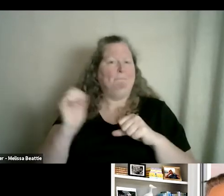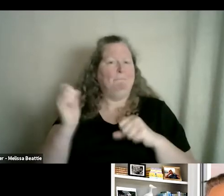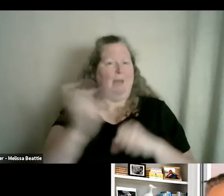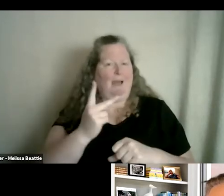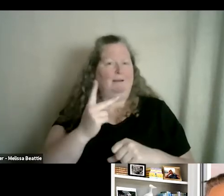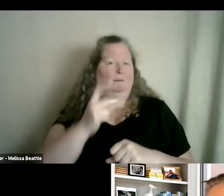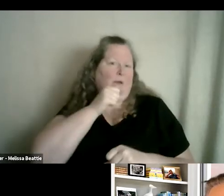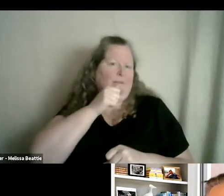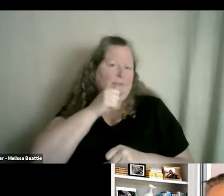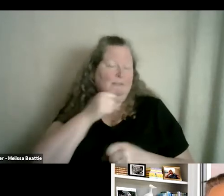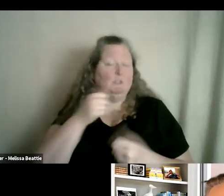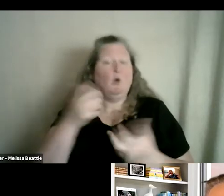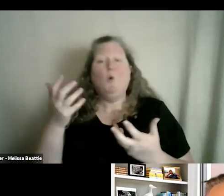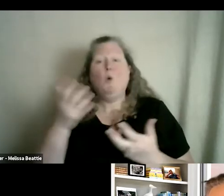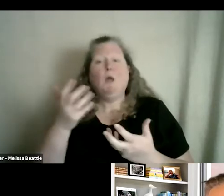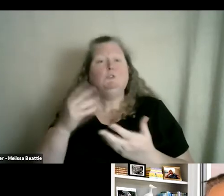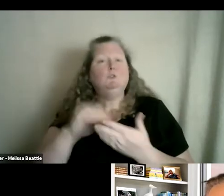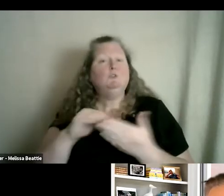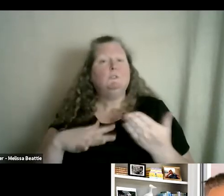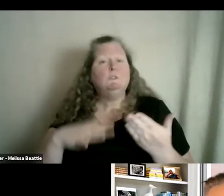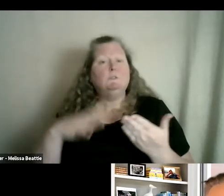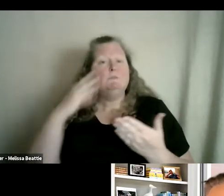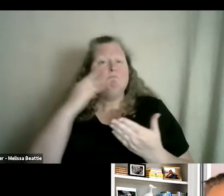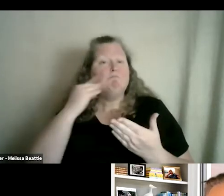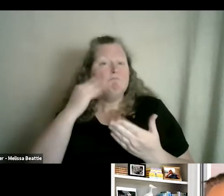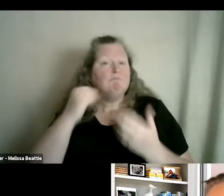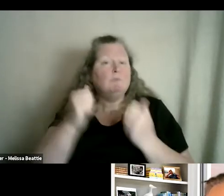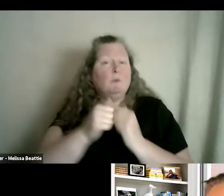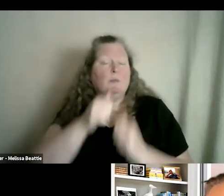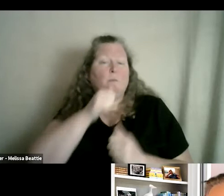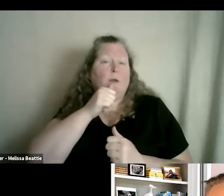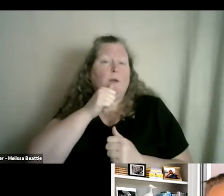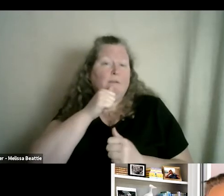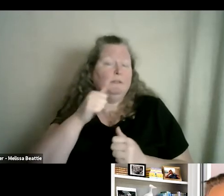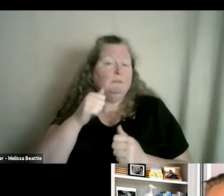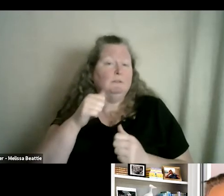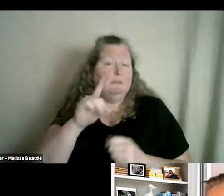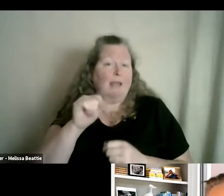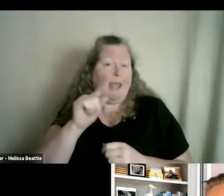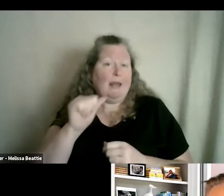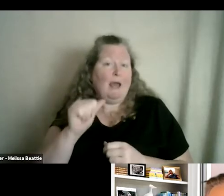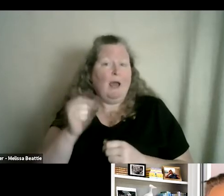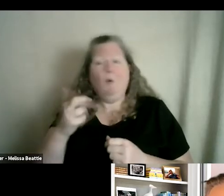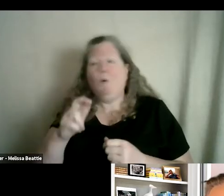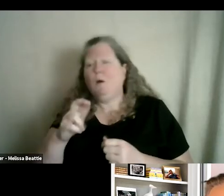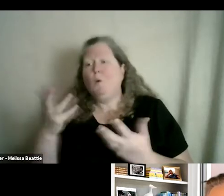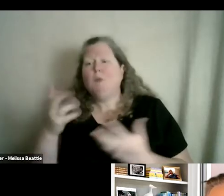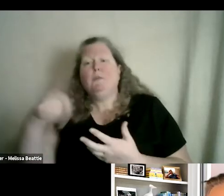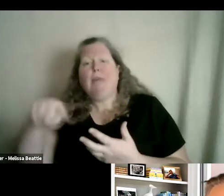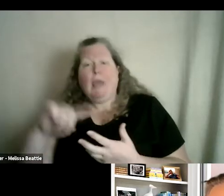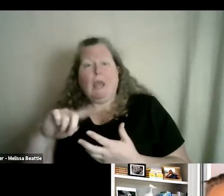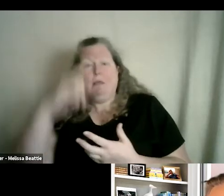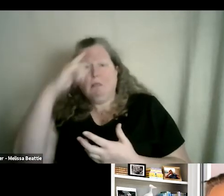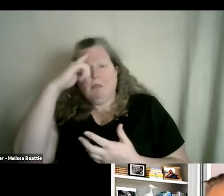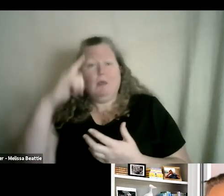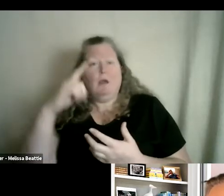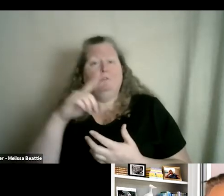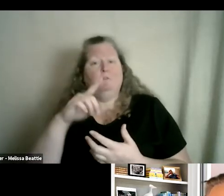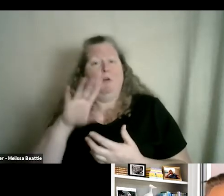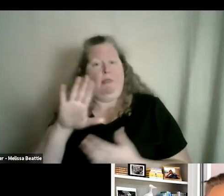with their private data, or in general, what they feel about their private data being used as currency.